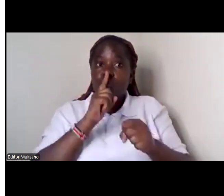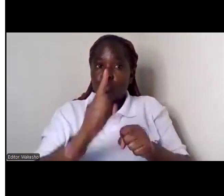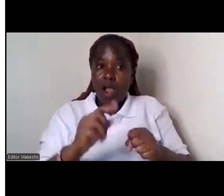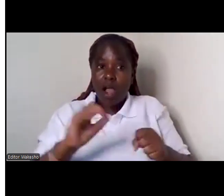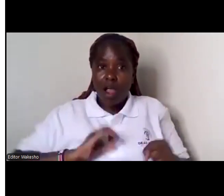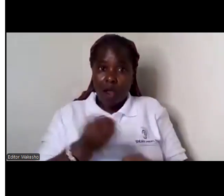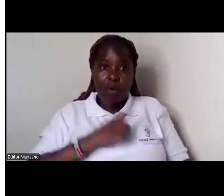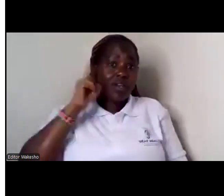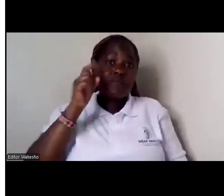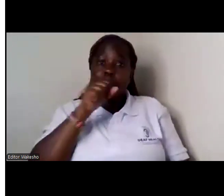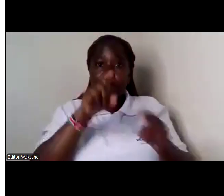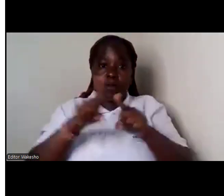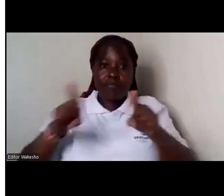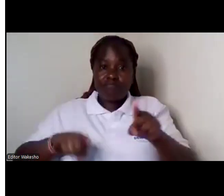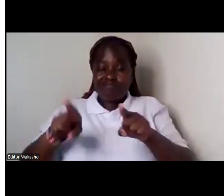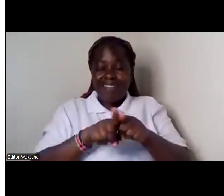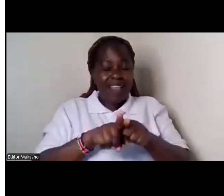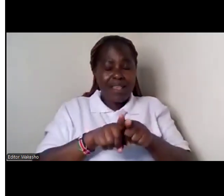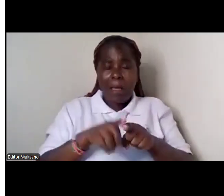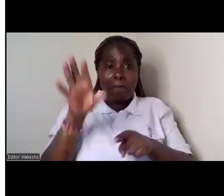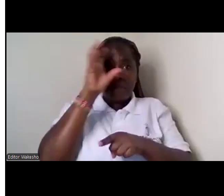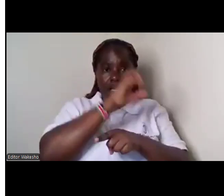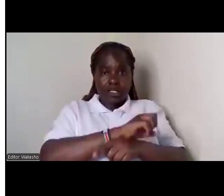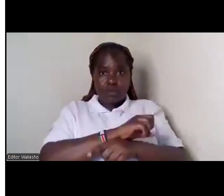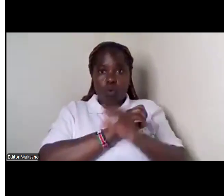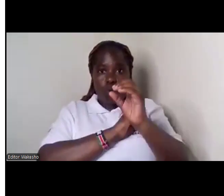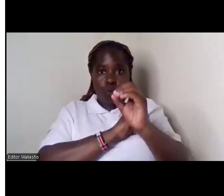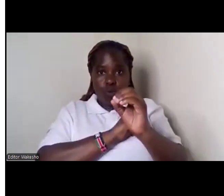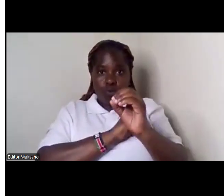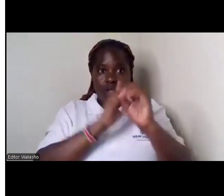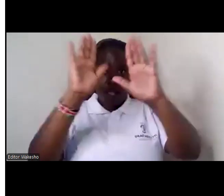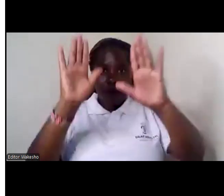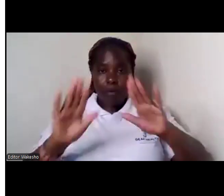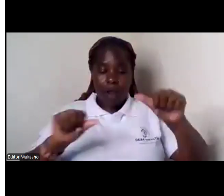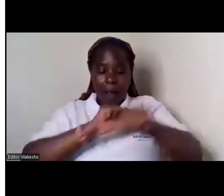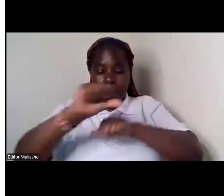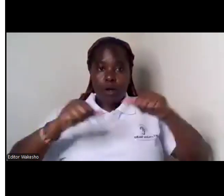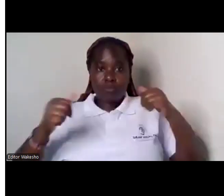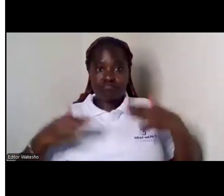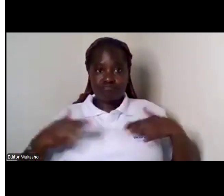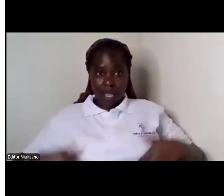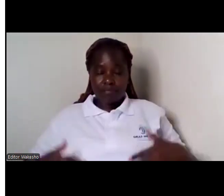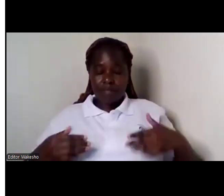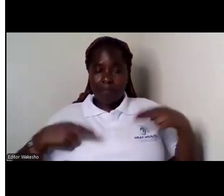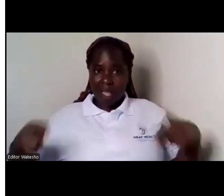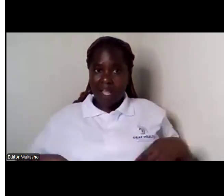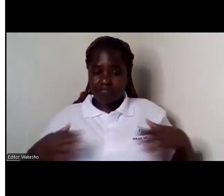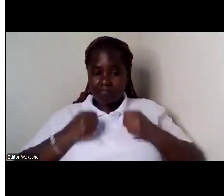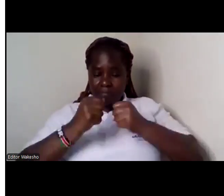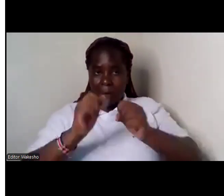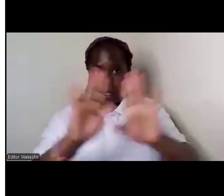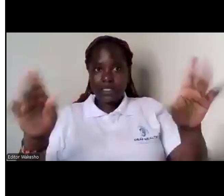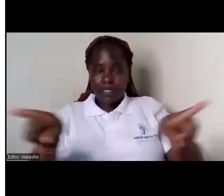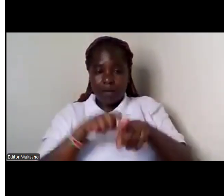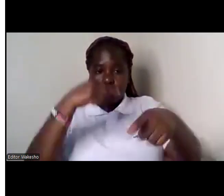brothers and sisters are not left behind on these important matters of health as they continue to build their families.